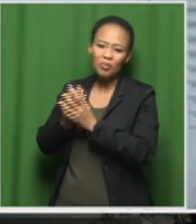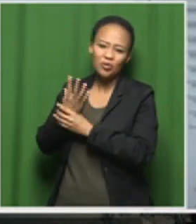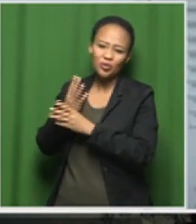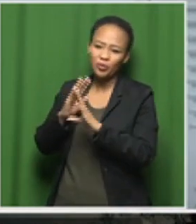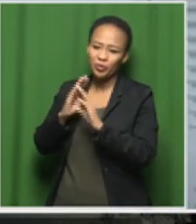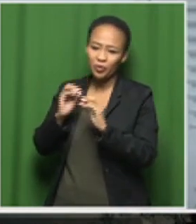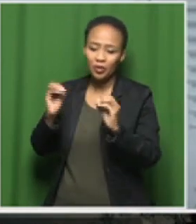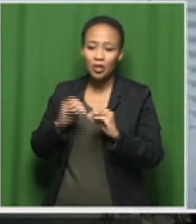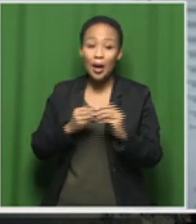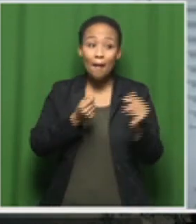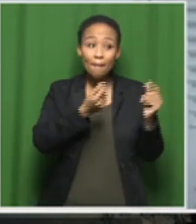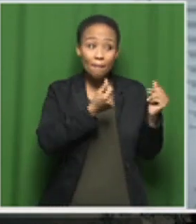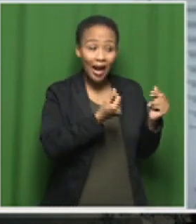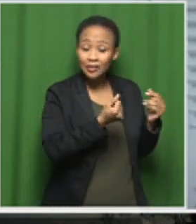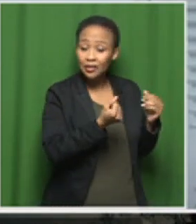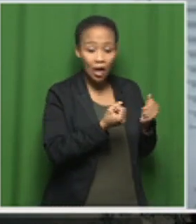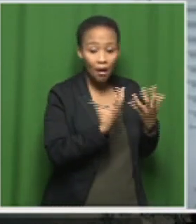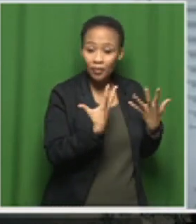work. Come again?